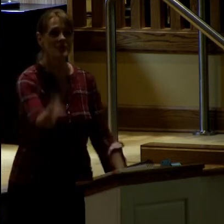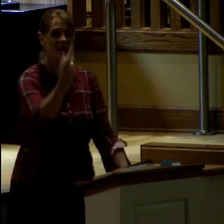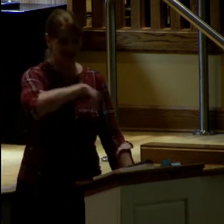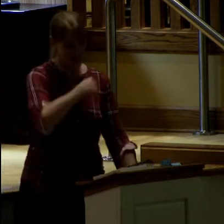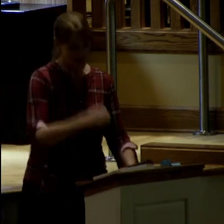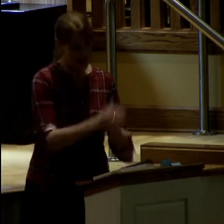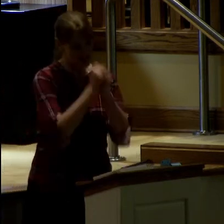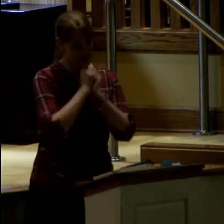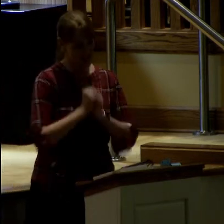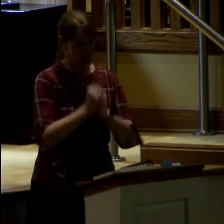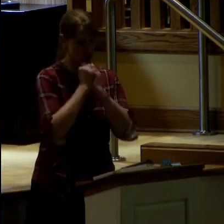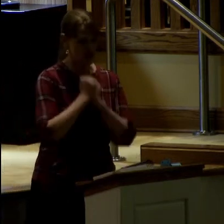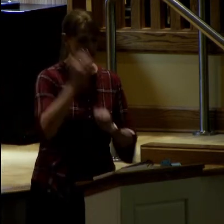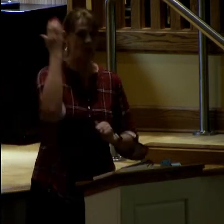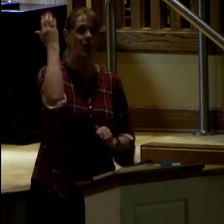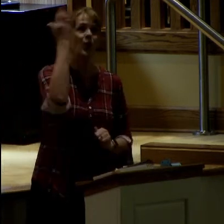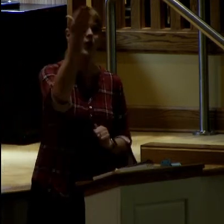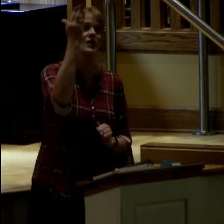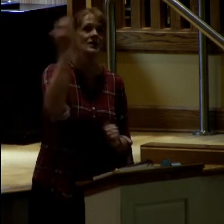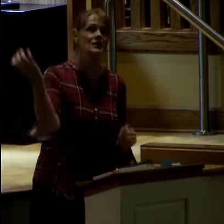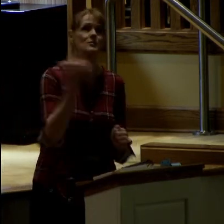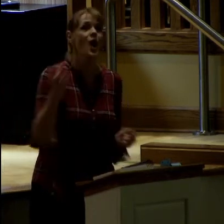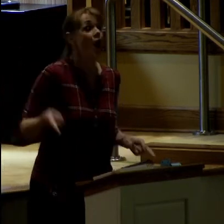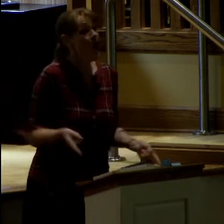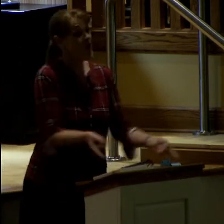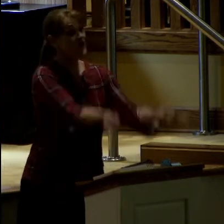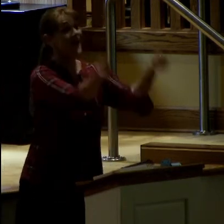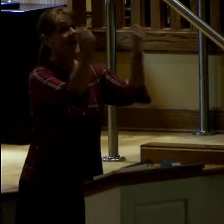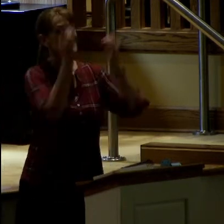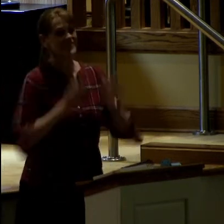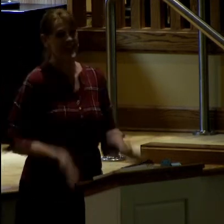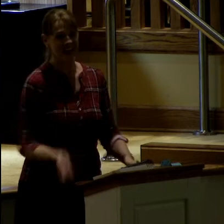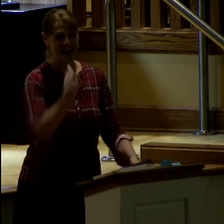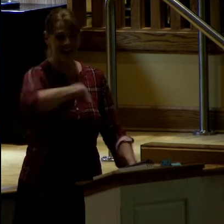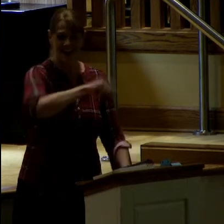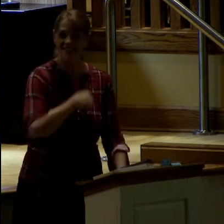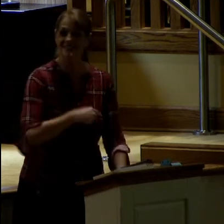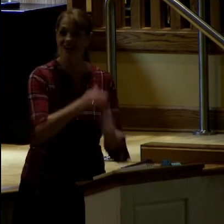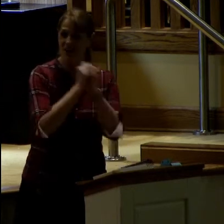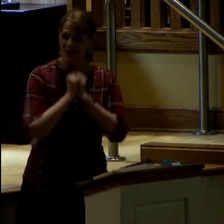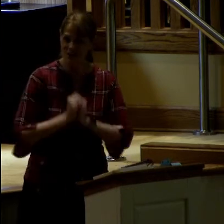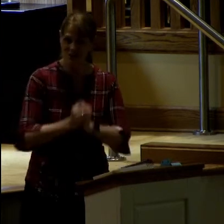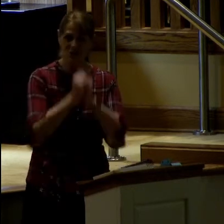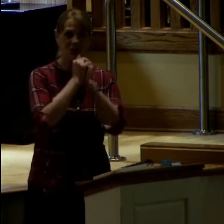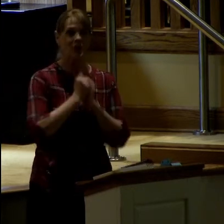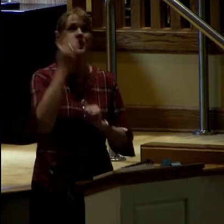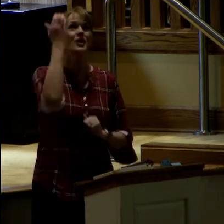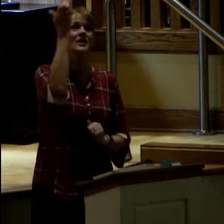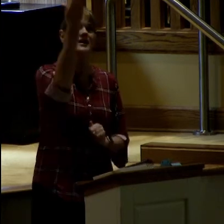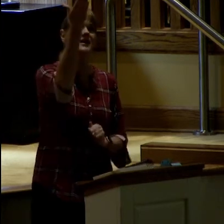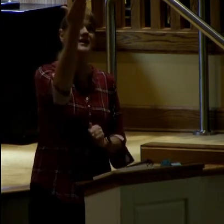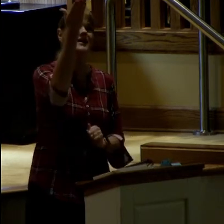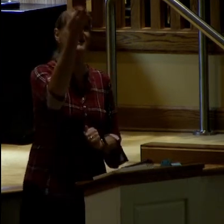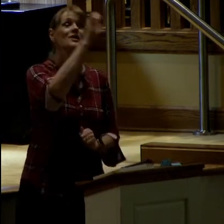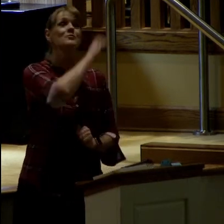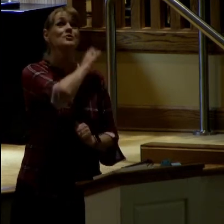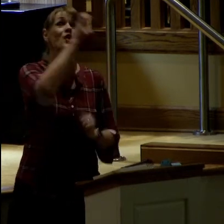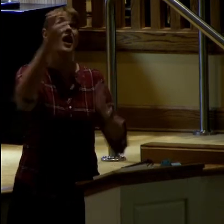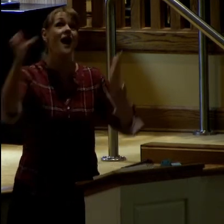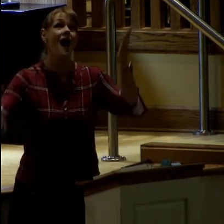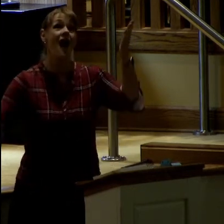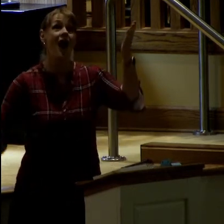come, let us adore him. Oh, come, let us adore